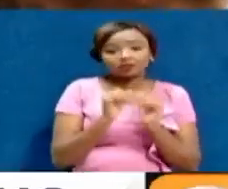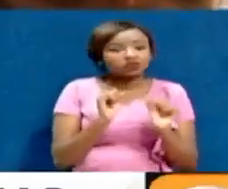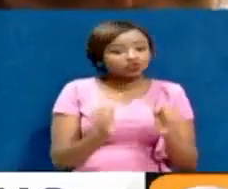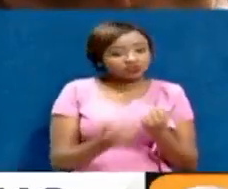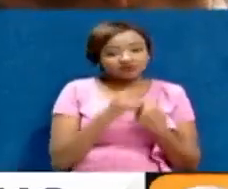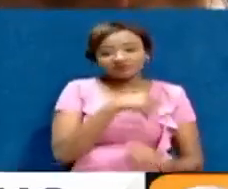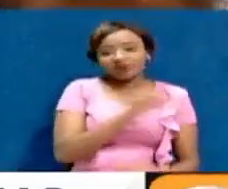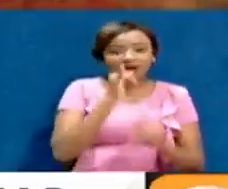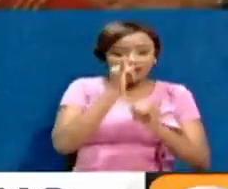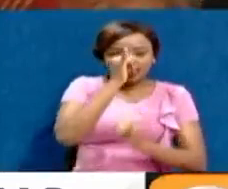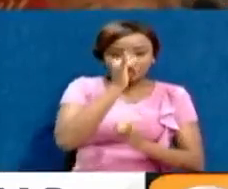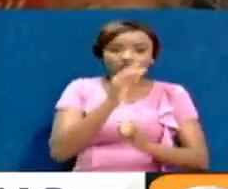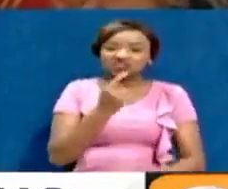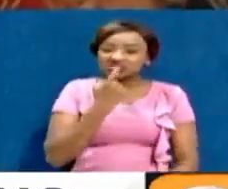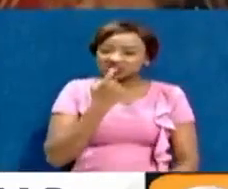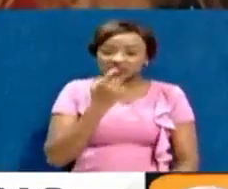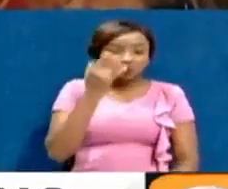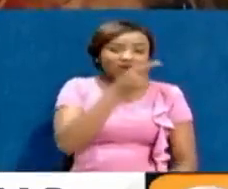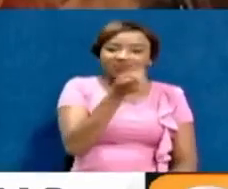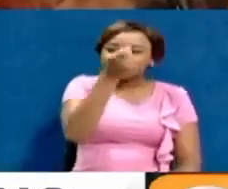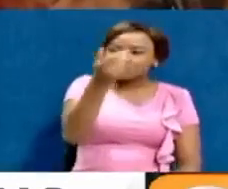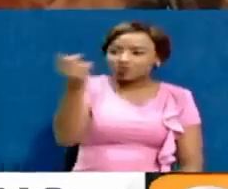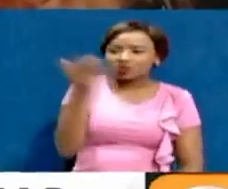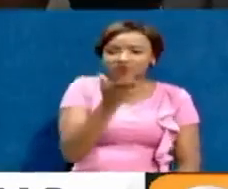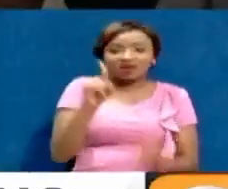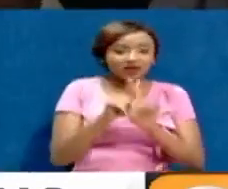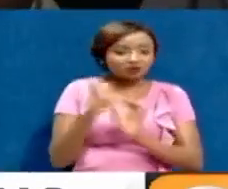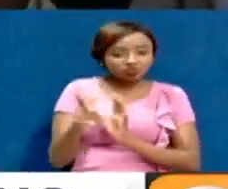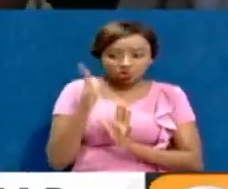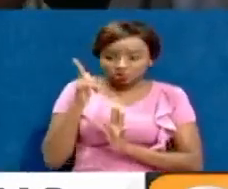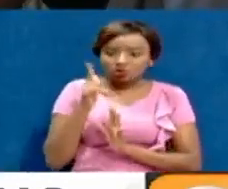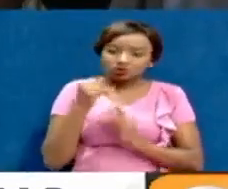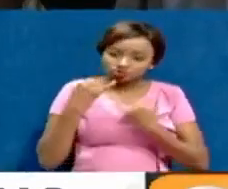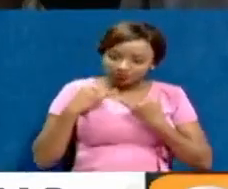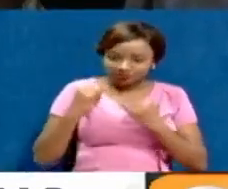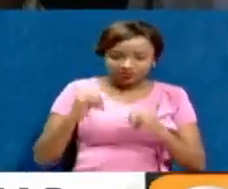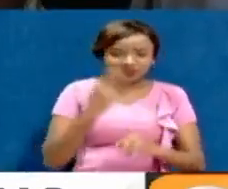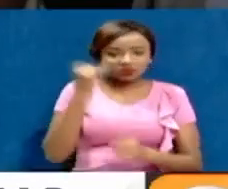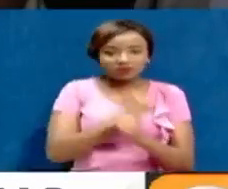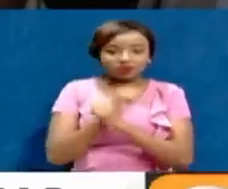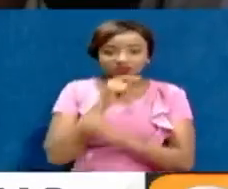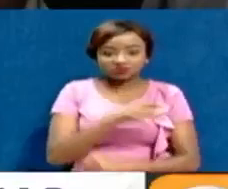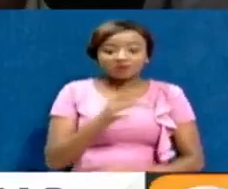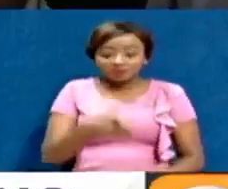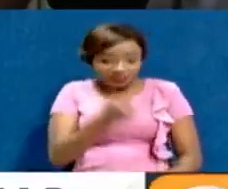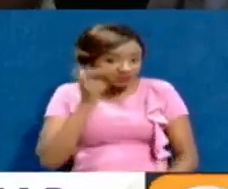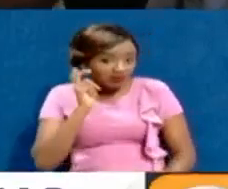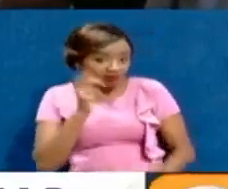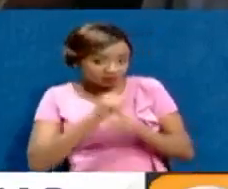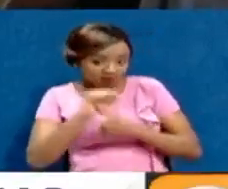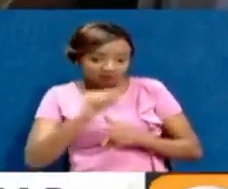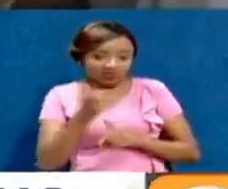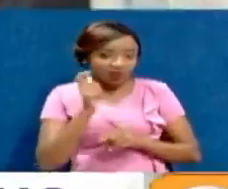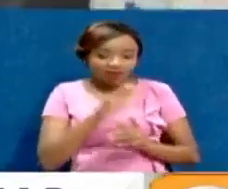white rhinos and called for the enforcement of laws that protect such animals. The harvested eggs have been flown to Italy for incubation